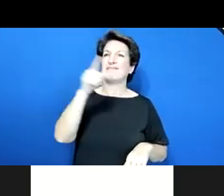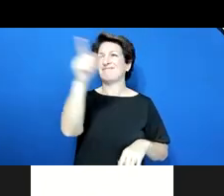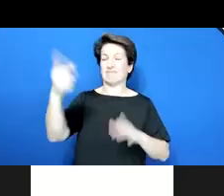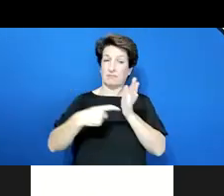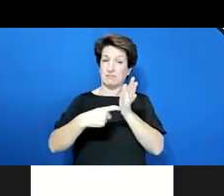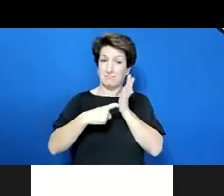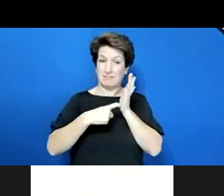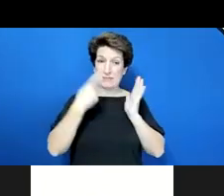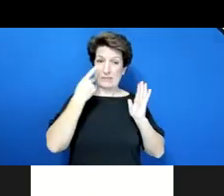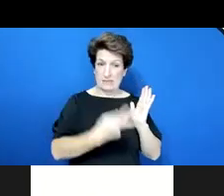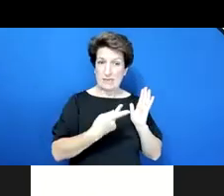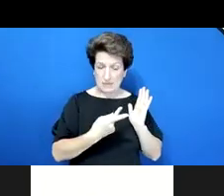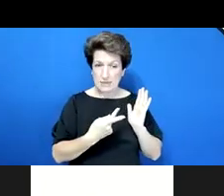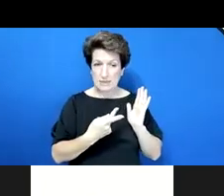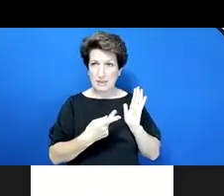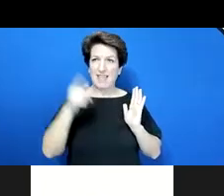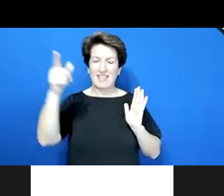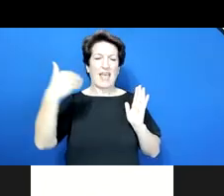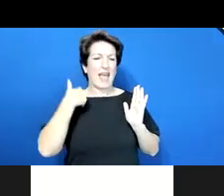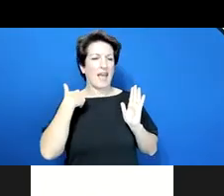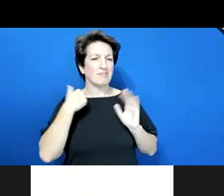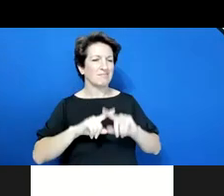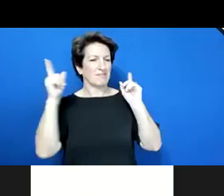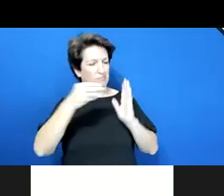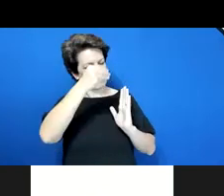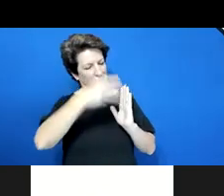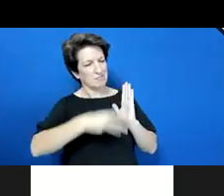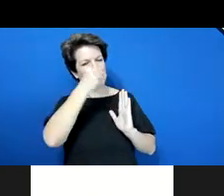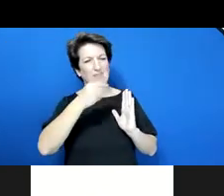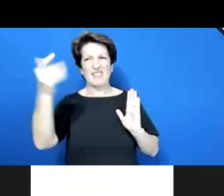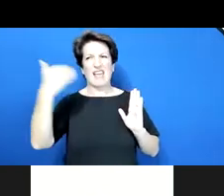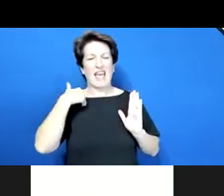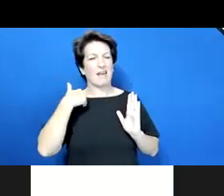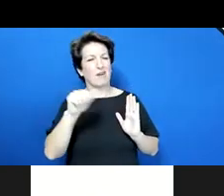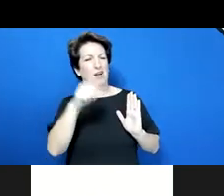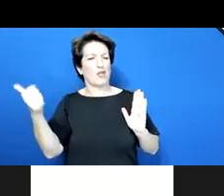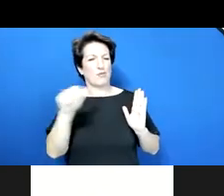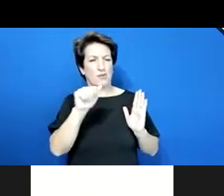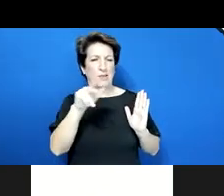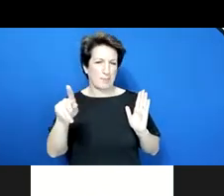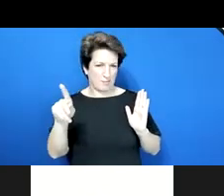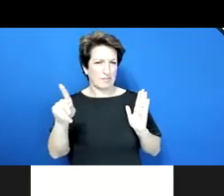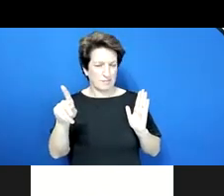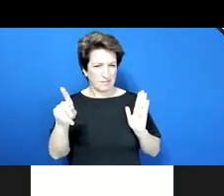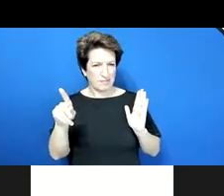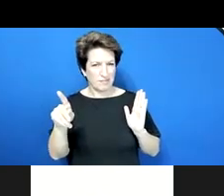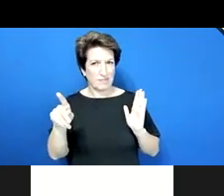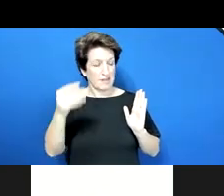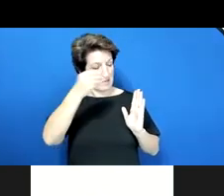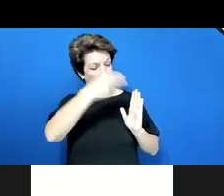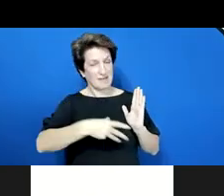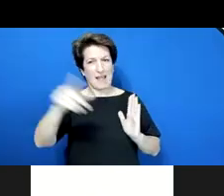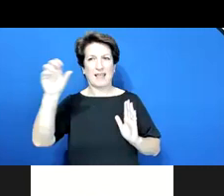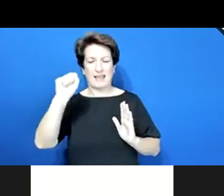is required scans that vaccination record, they have the app that allows them to read, to access the record that